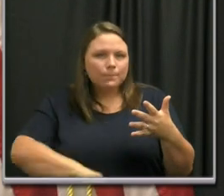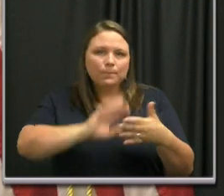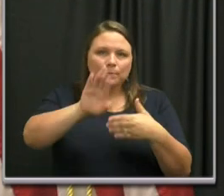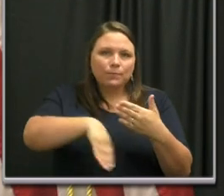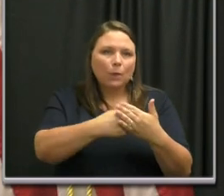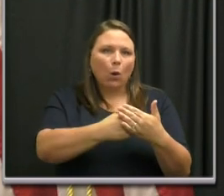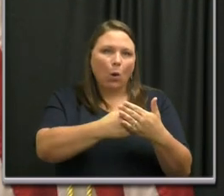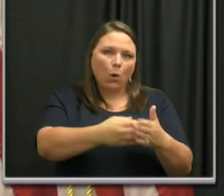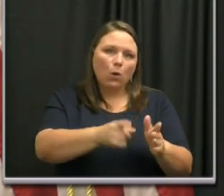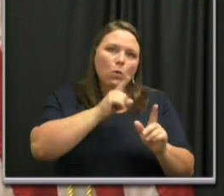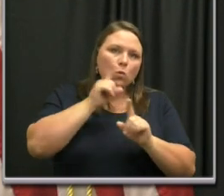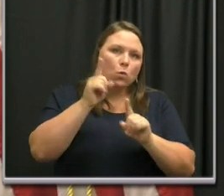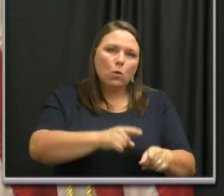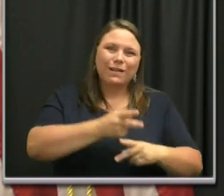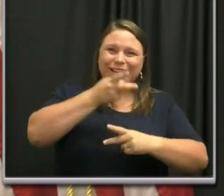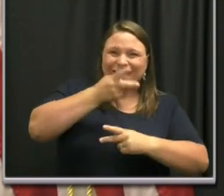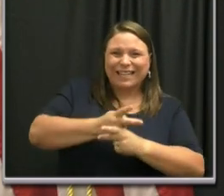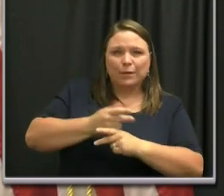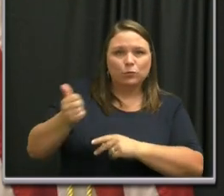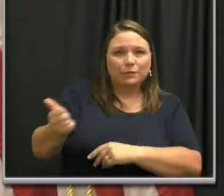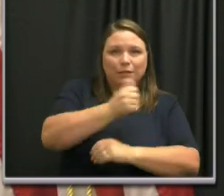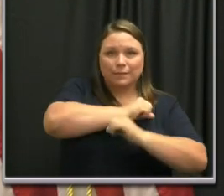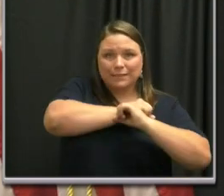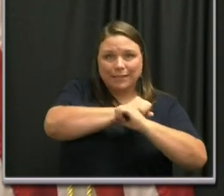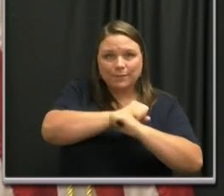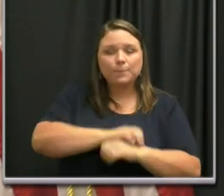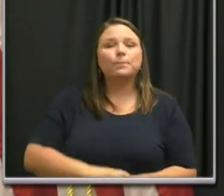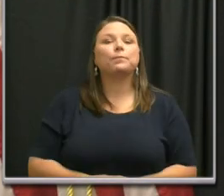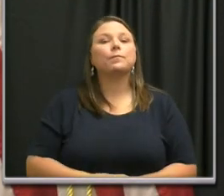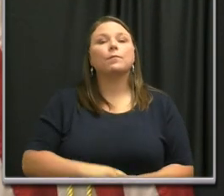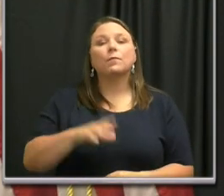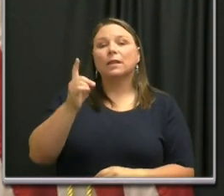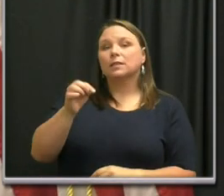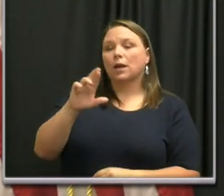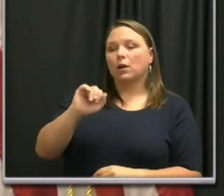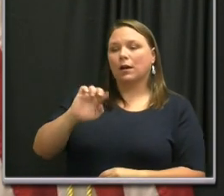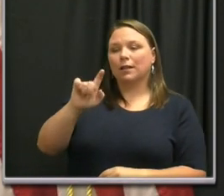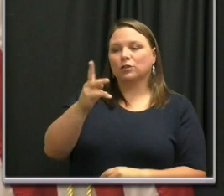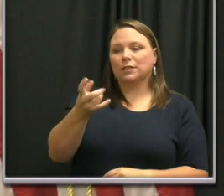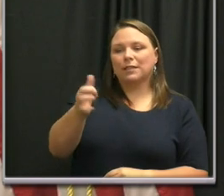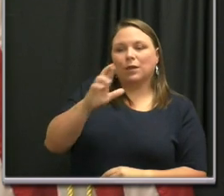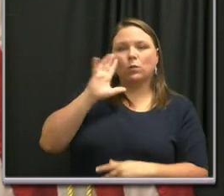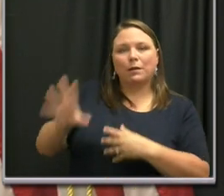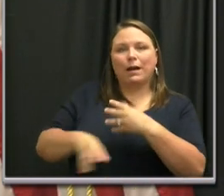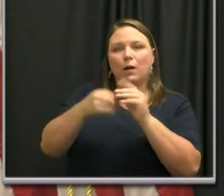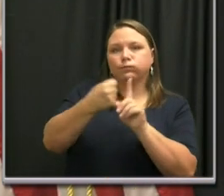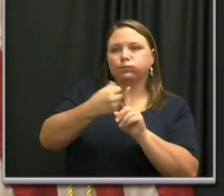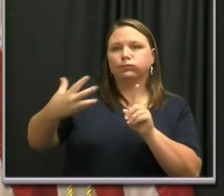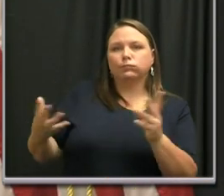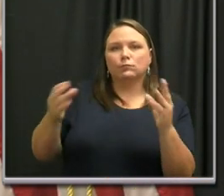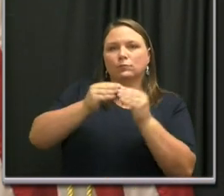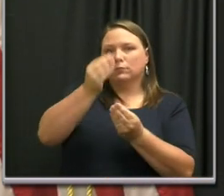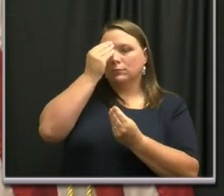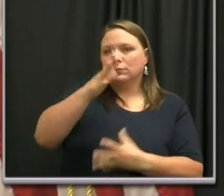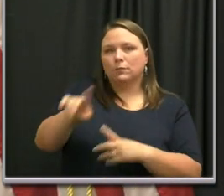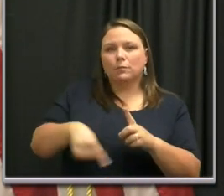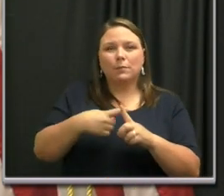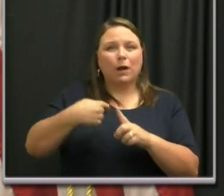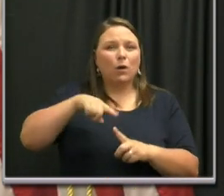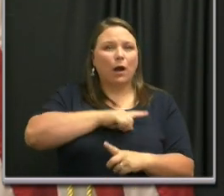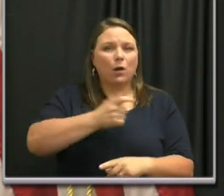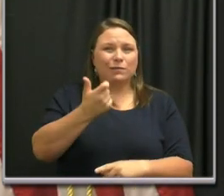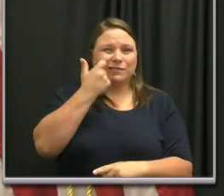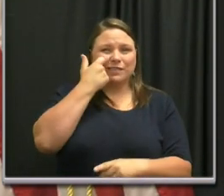health orders to safeguard your health. Dr. Alex Jahangir will present additional details about our latest COVID-19